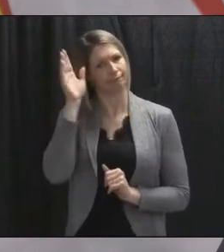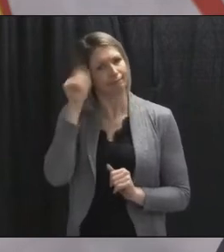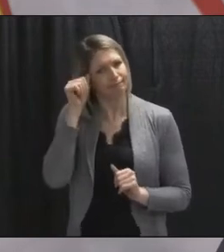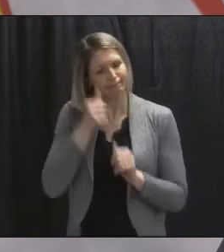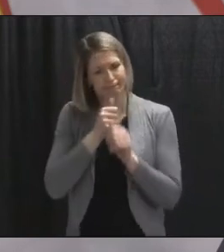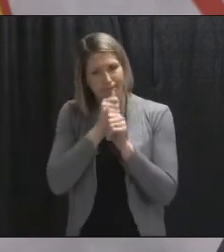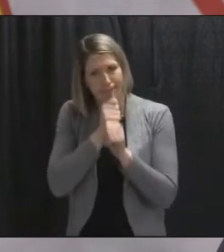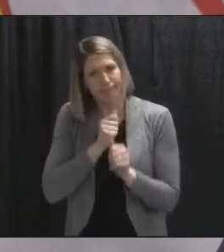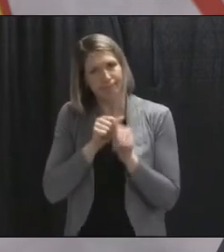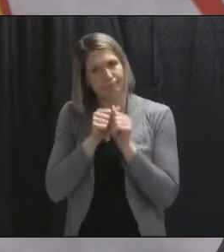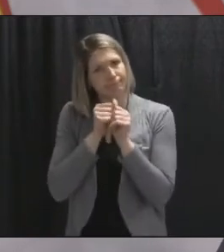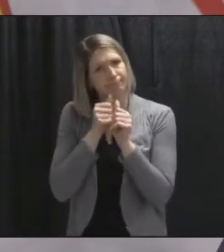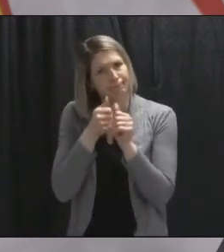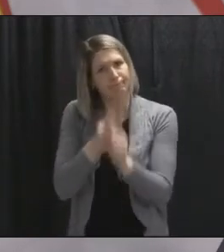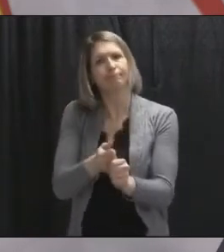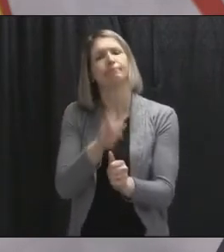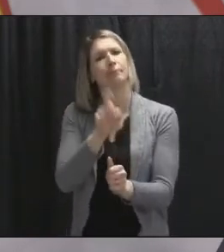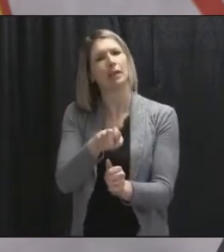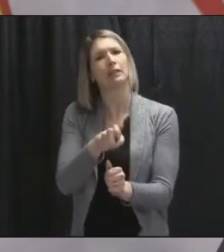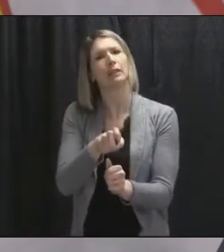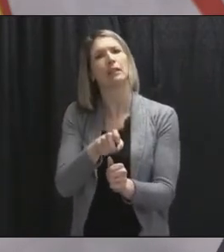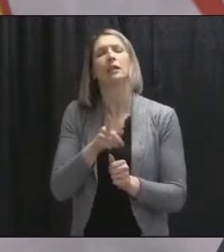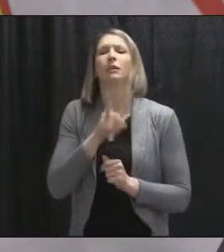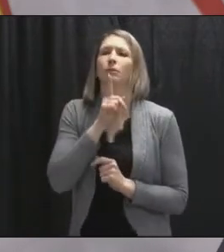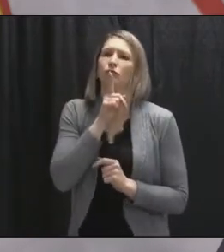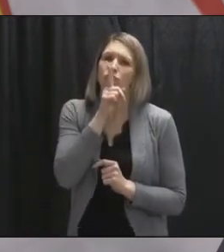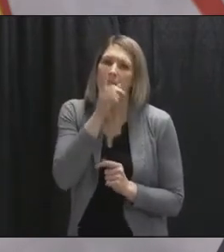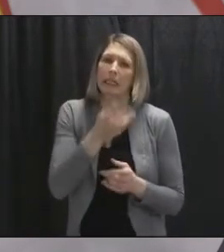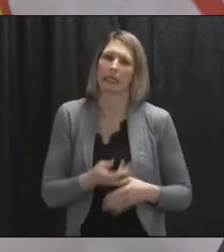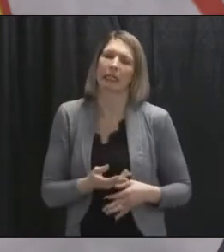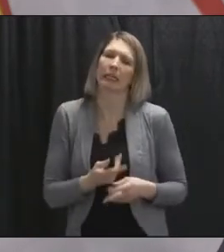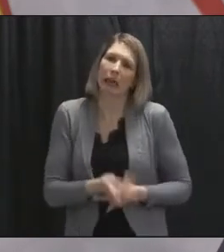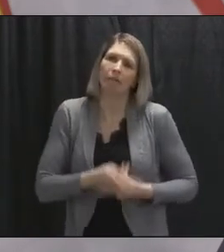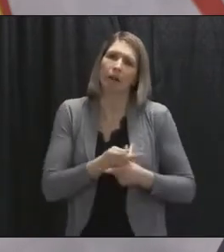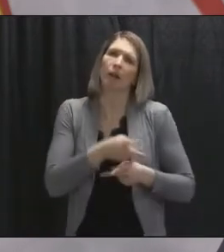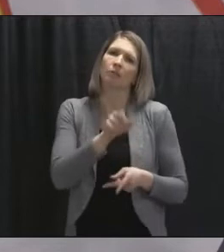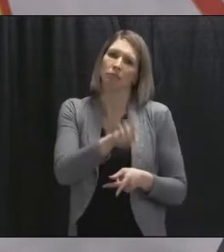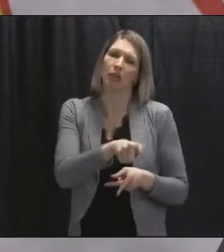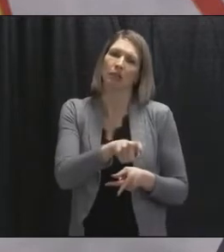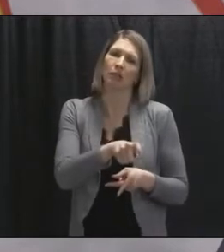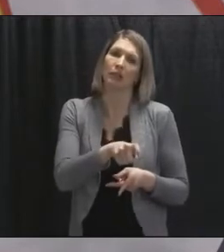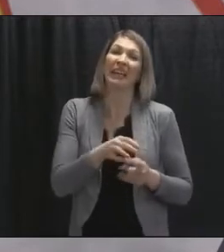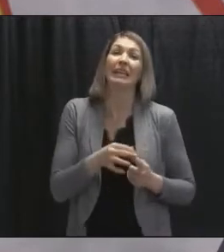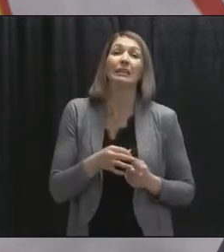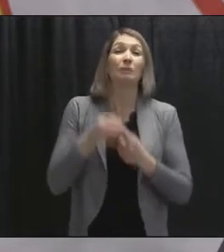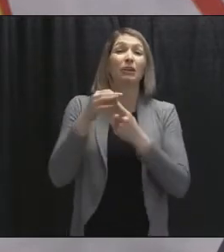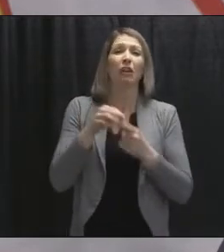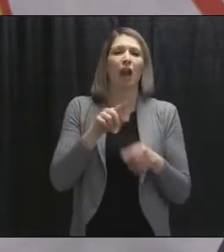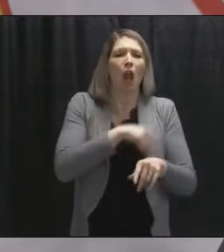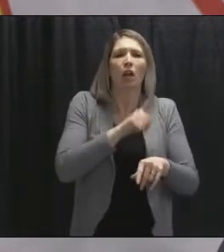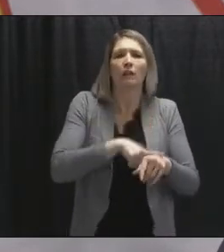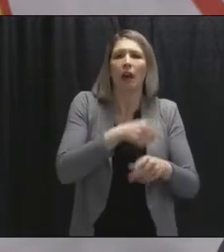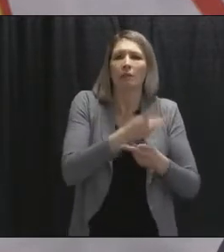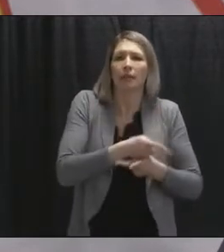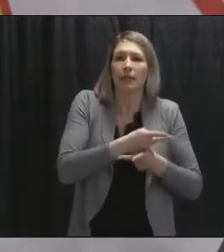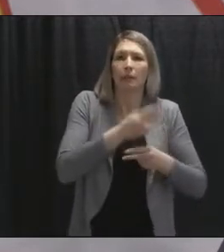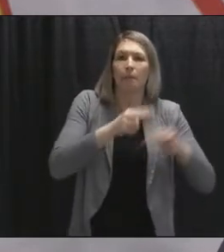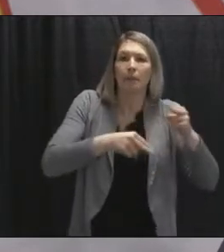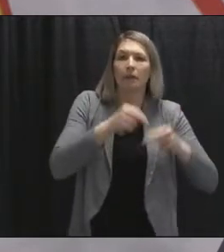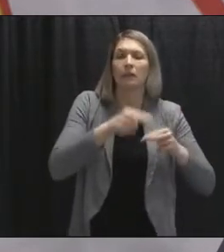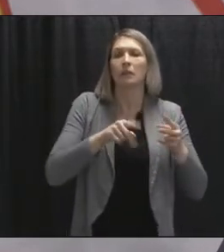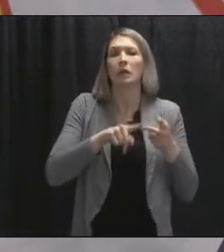be extremely careful, especially around long-term care homes and personal care homes, home support